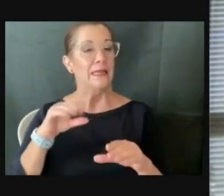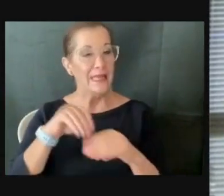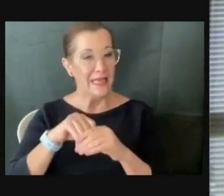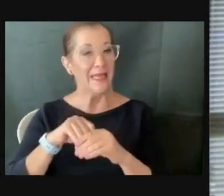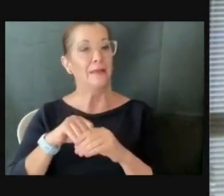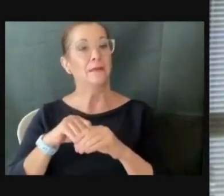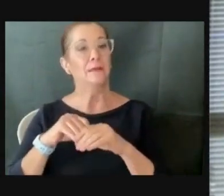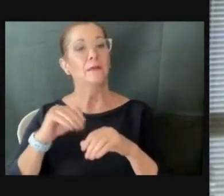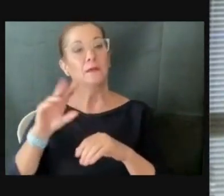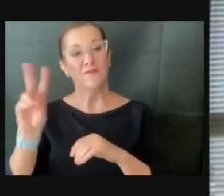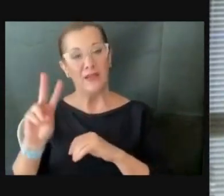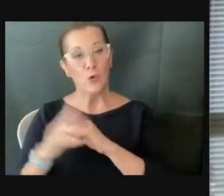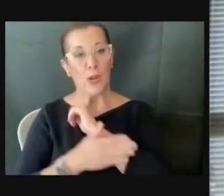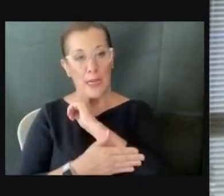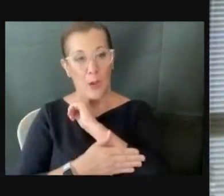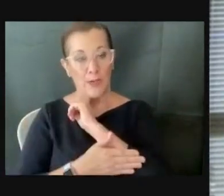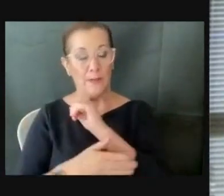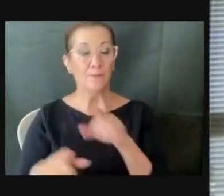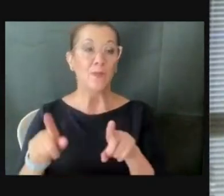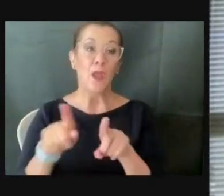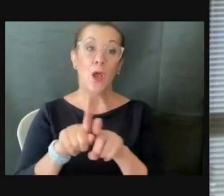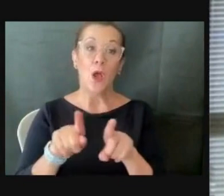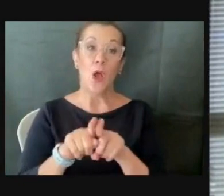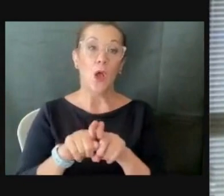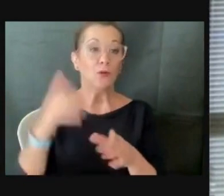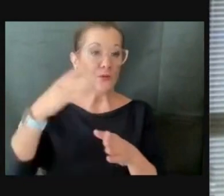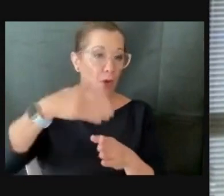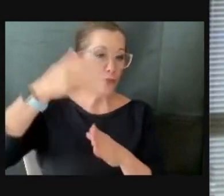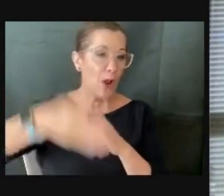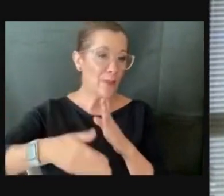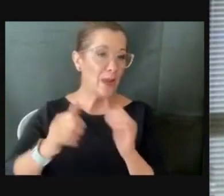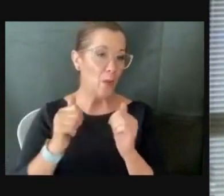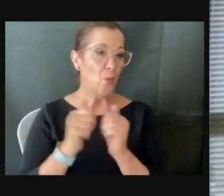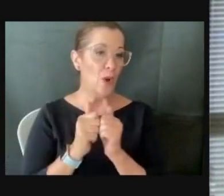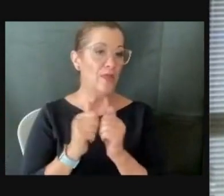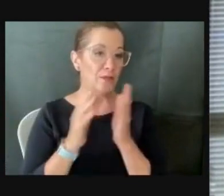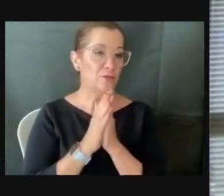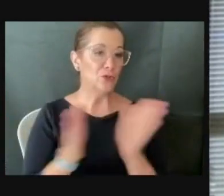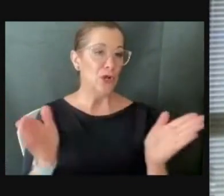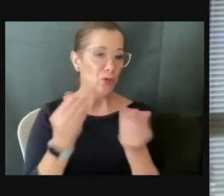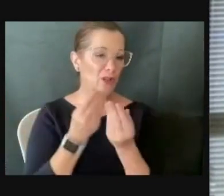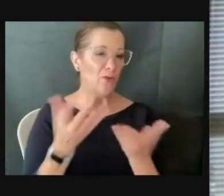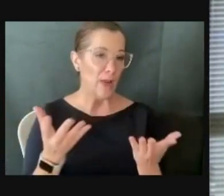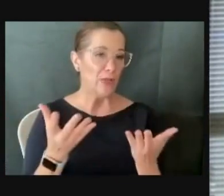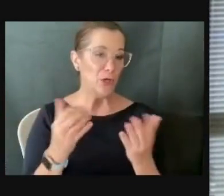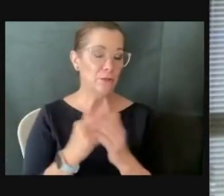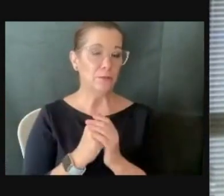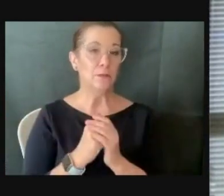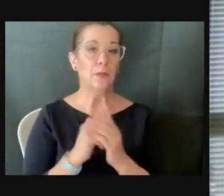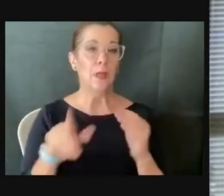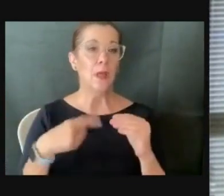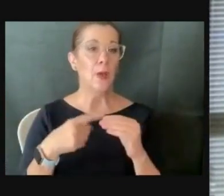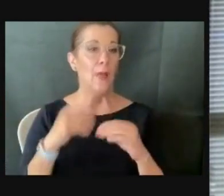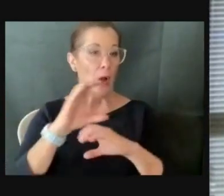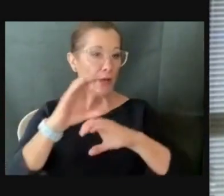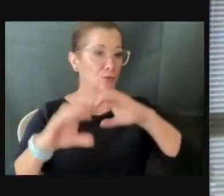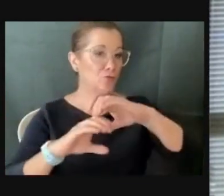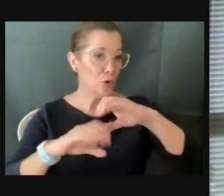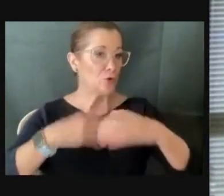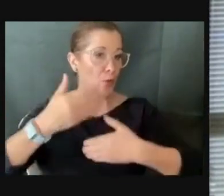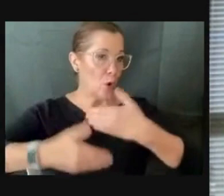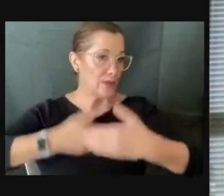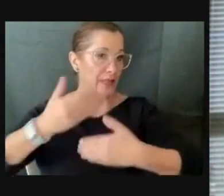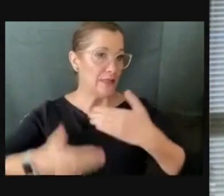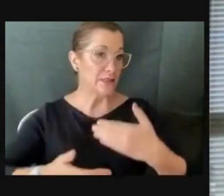and also just kind of wrap up with some general information about the construction process. And